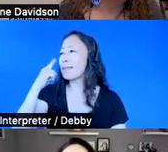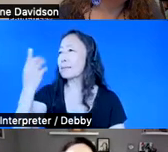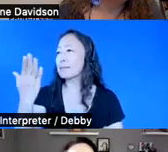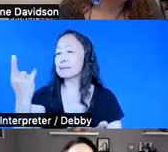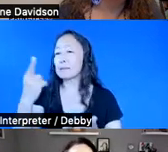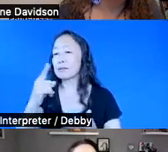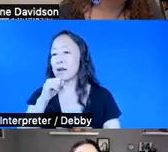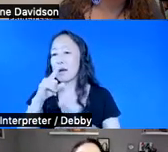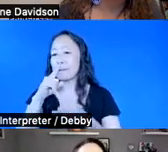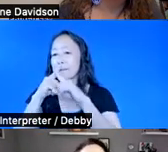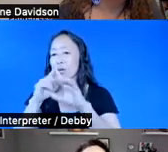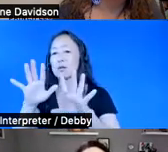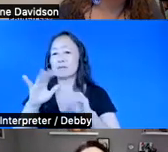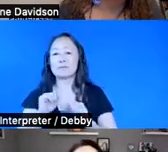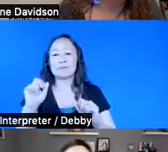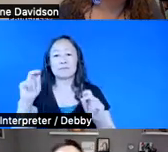there we go.